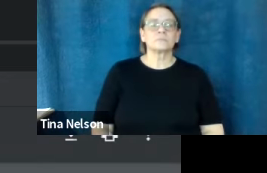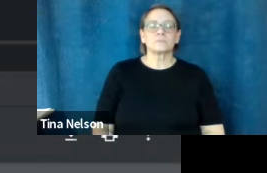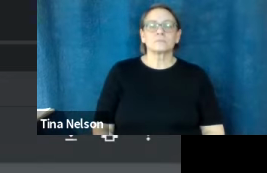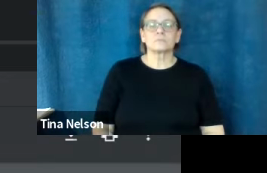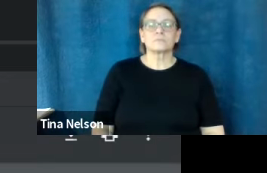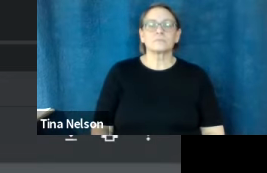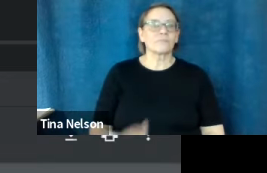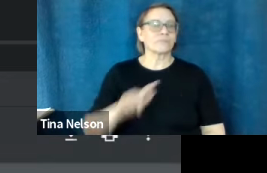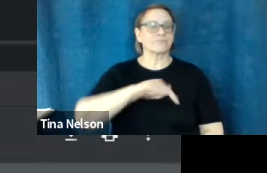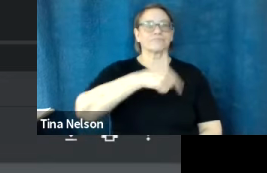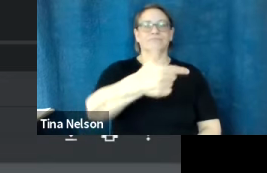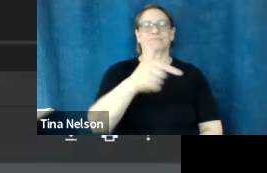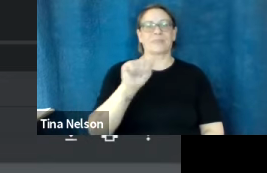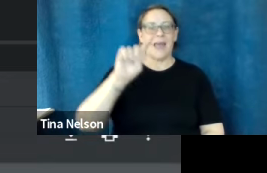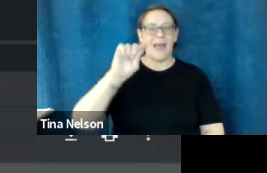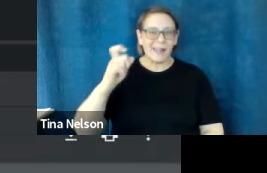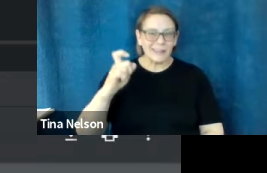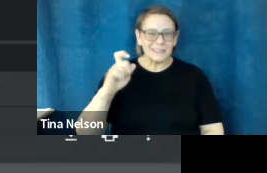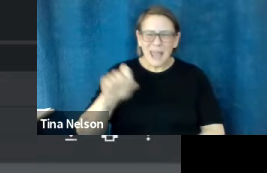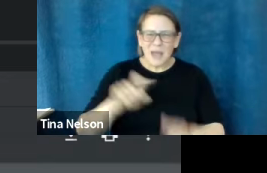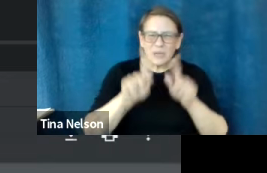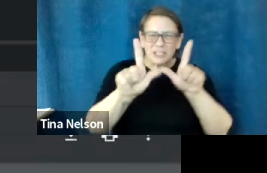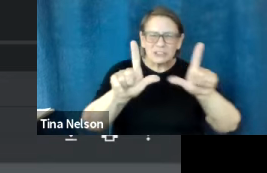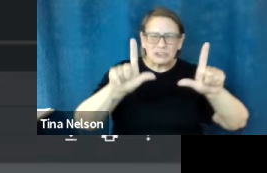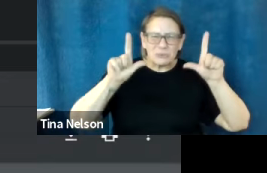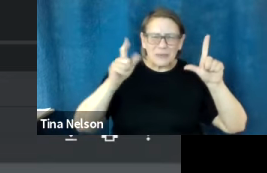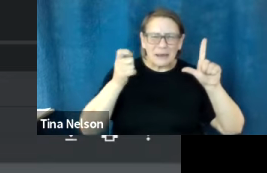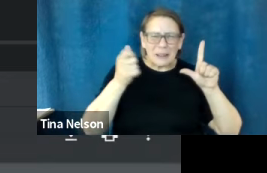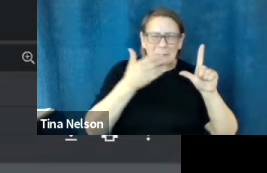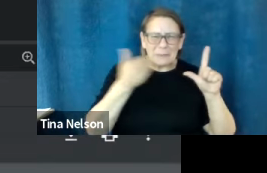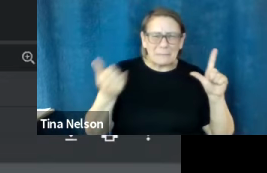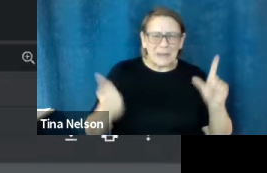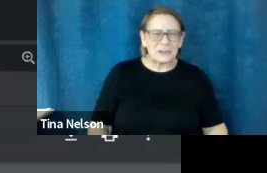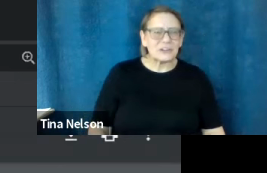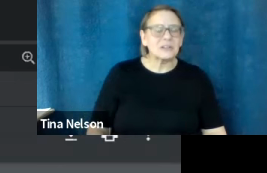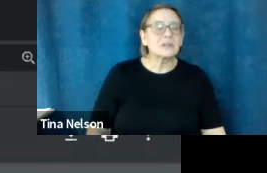All yours, Alex. Sure thing. Can we zoom in a little bit? to fill the screen.